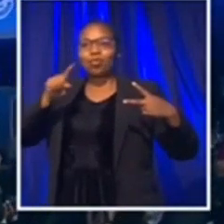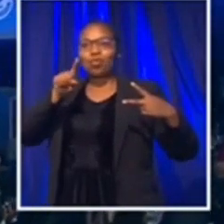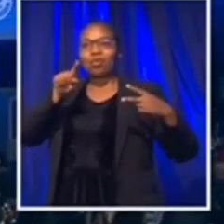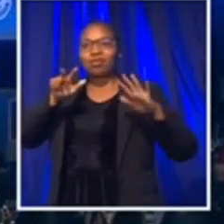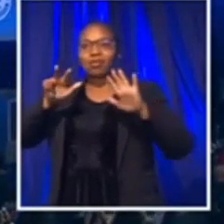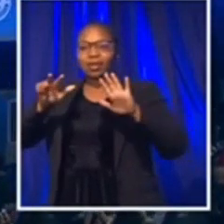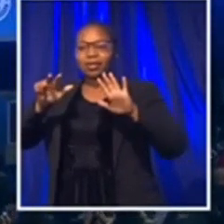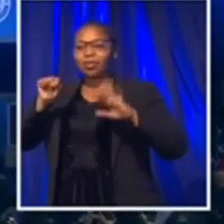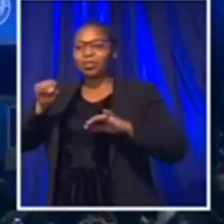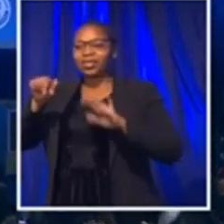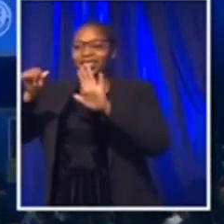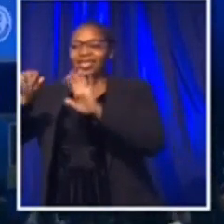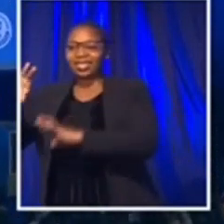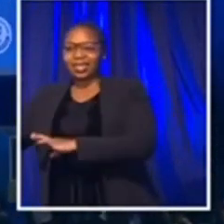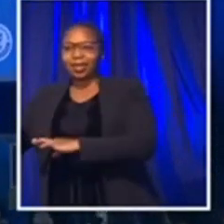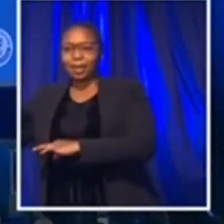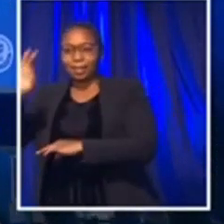18.63%.